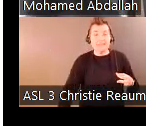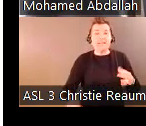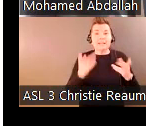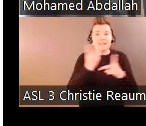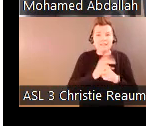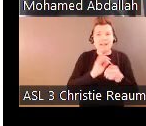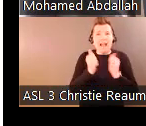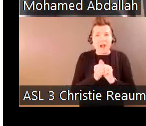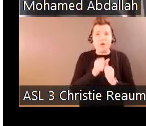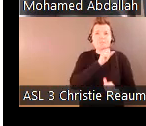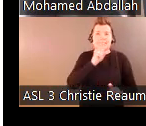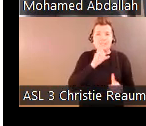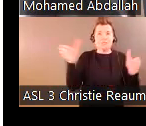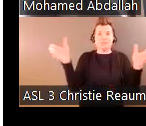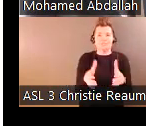seniors in one place